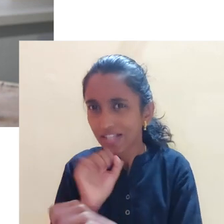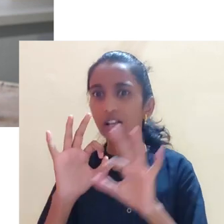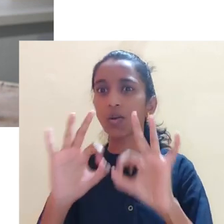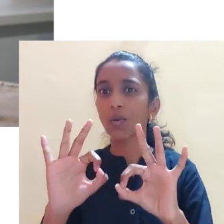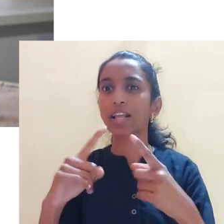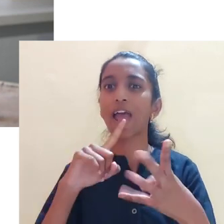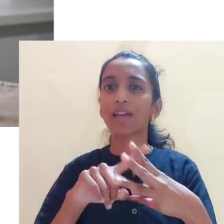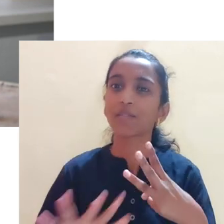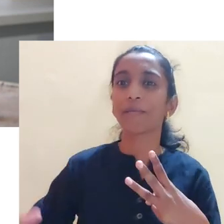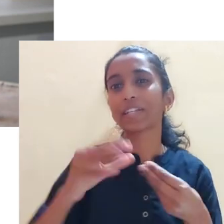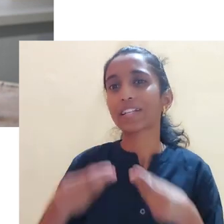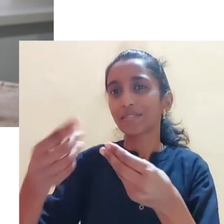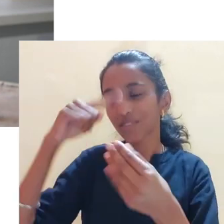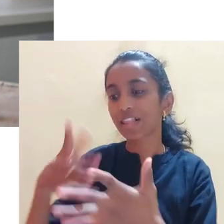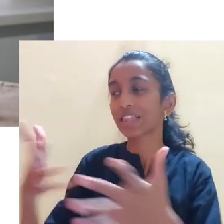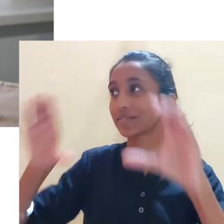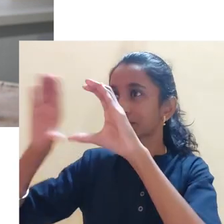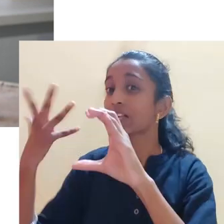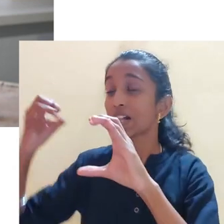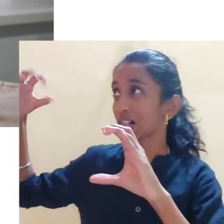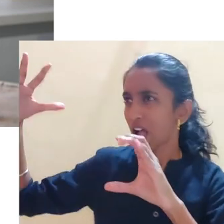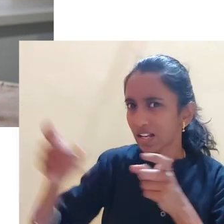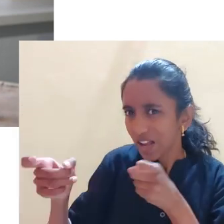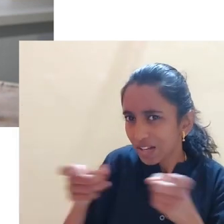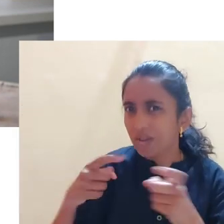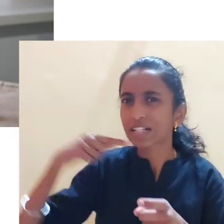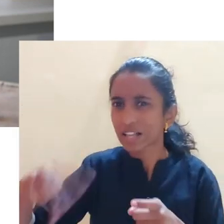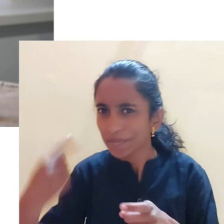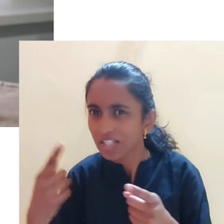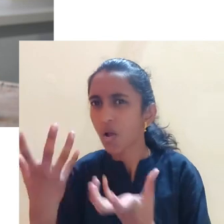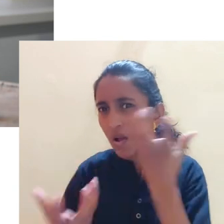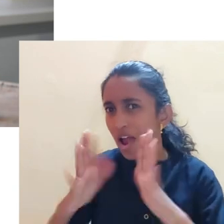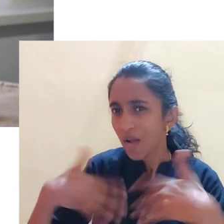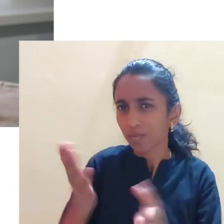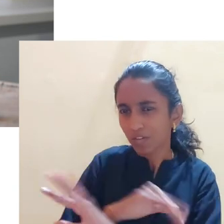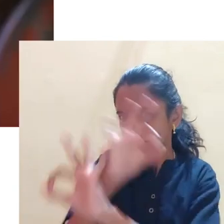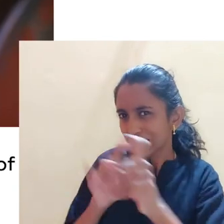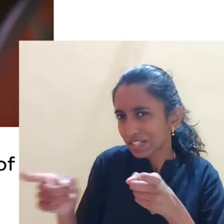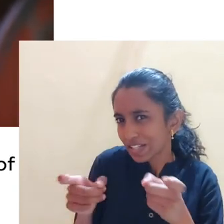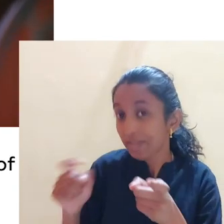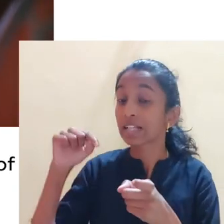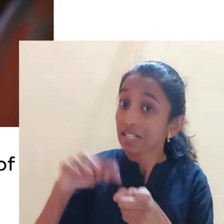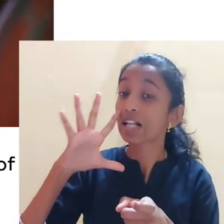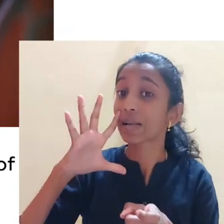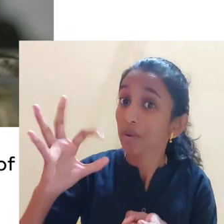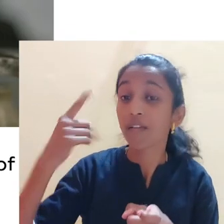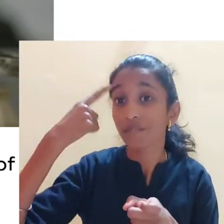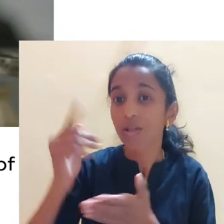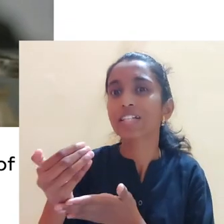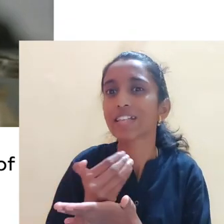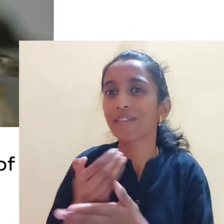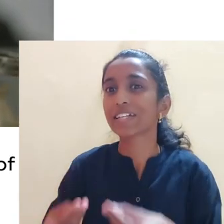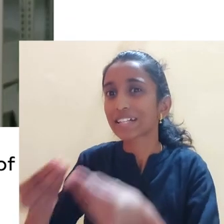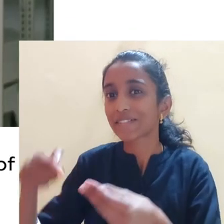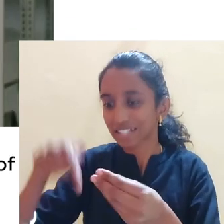optimal environment for these objects by controlling light, temperature, and humidity. This is crucial to preserve